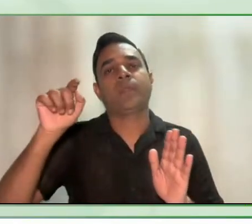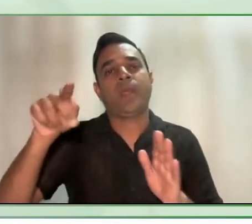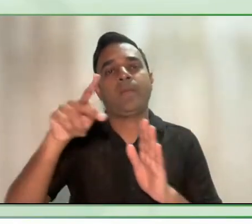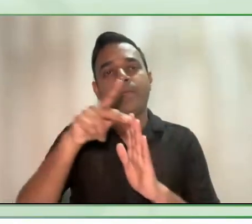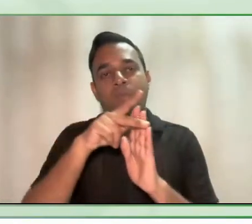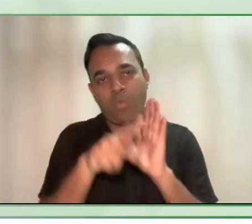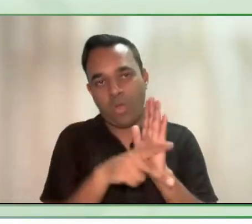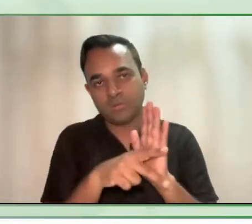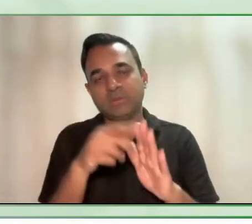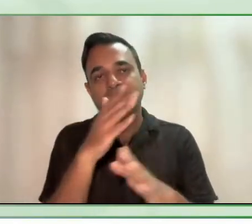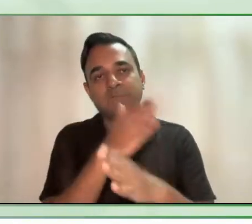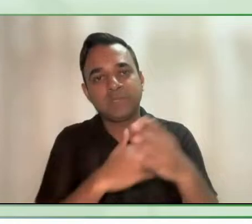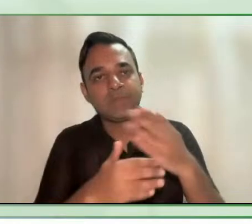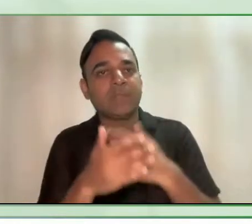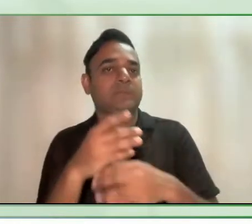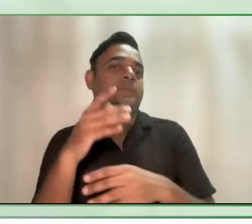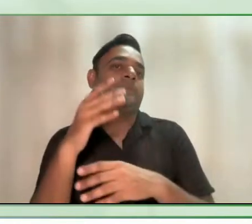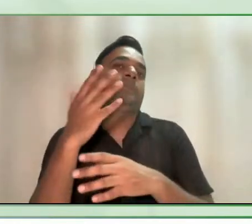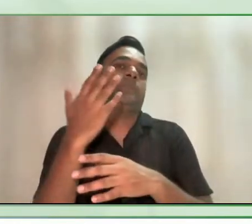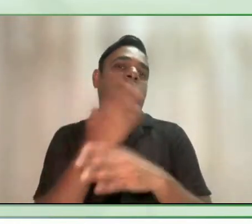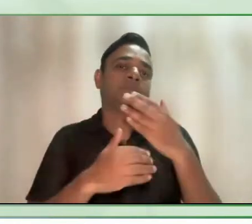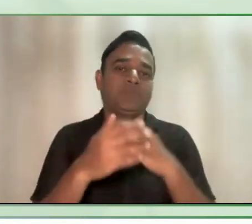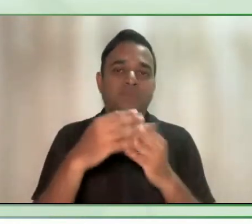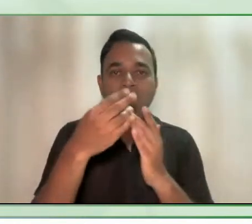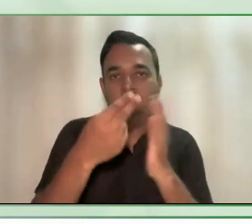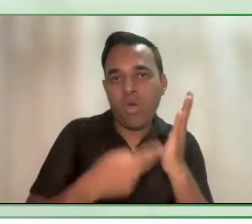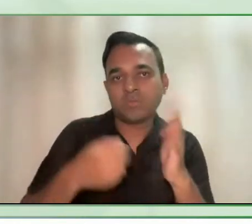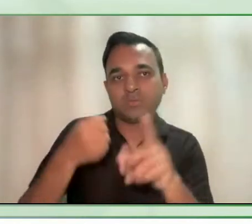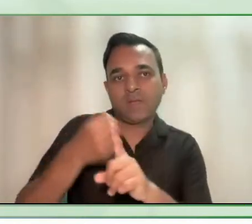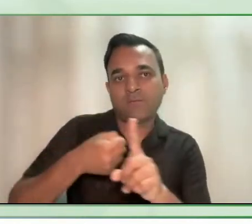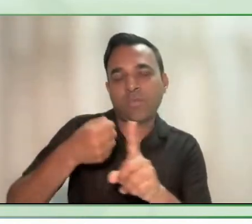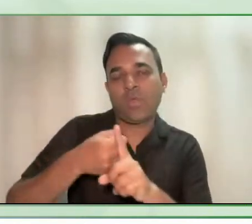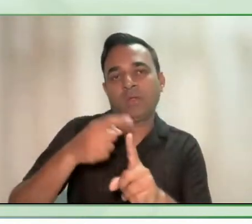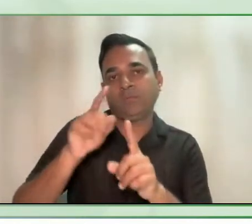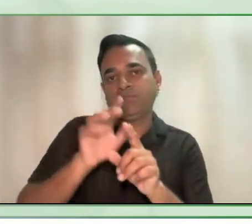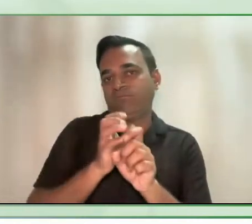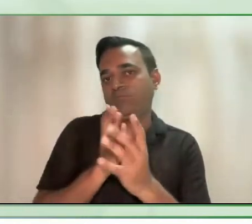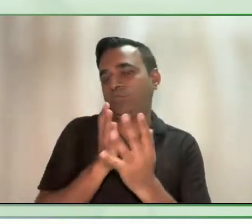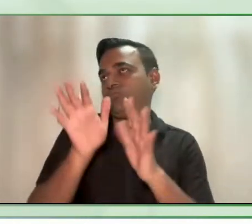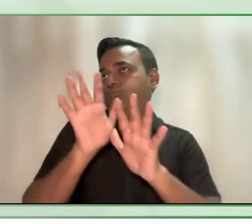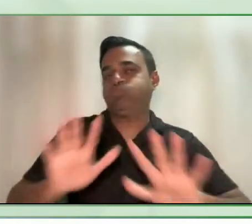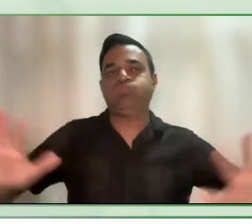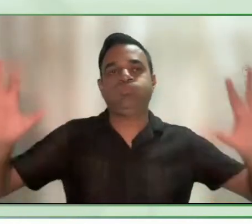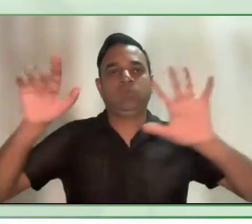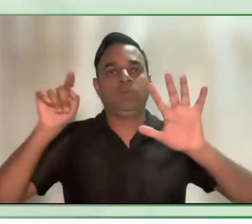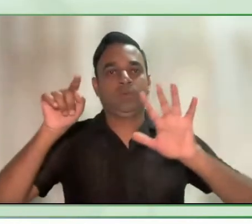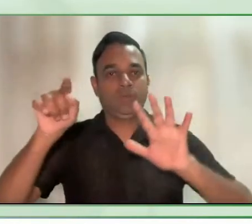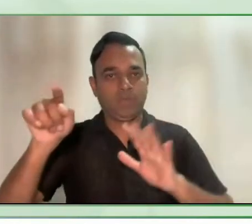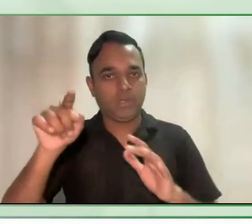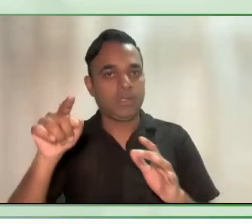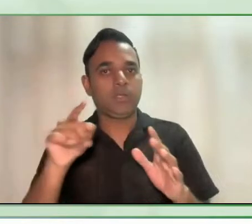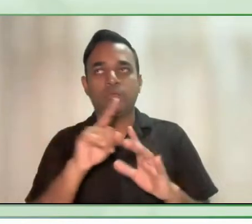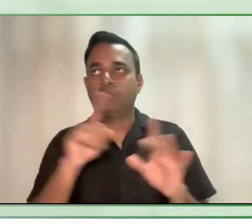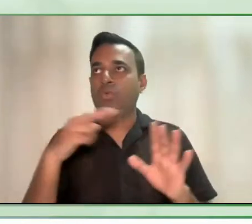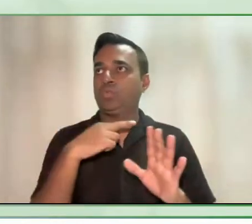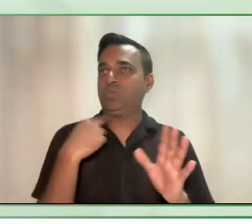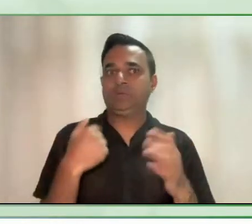level, and we of course have a big audience here digitally and here in